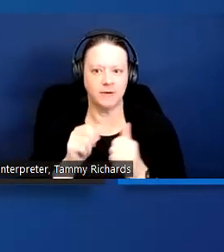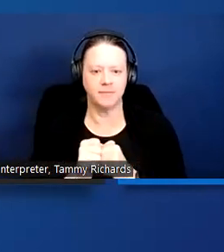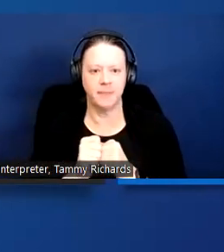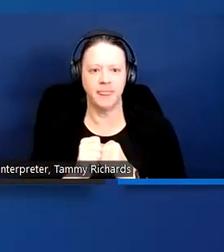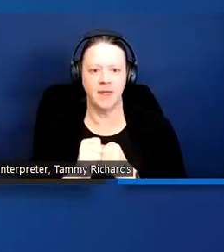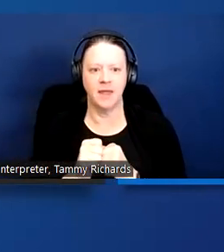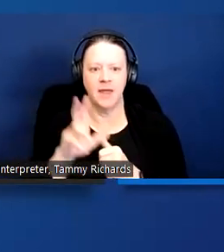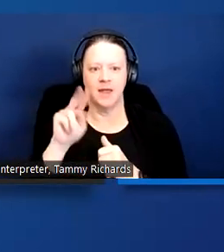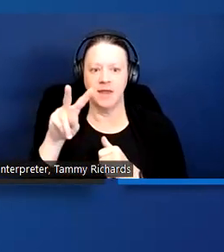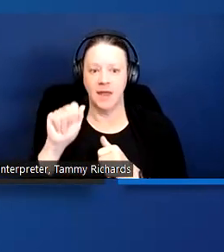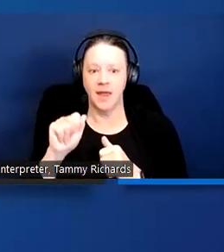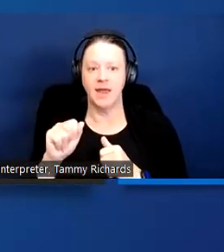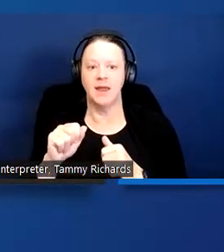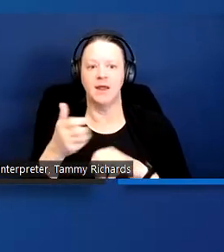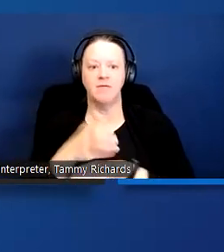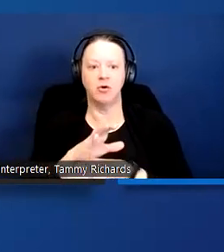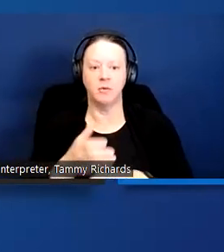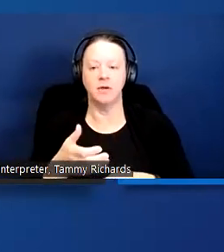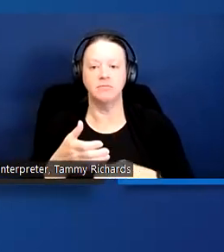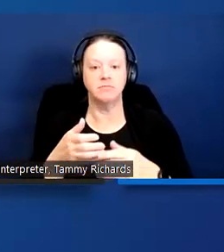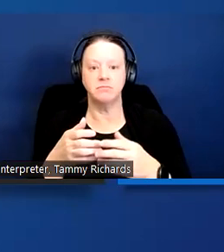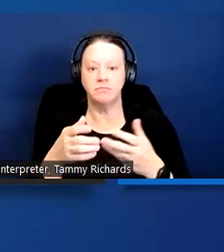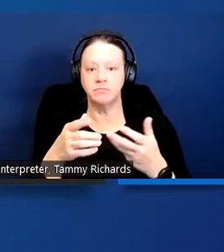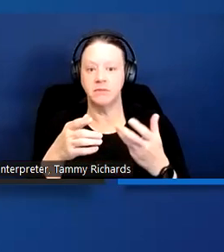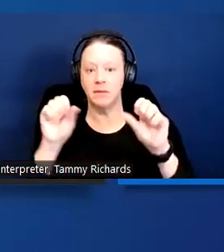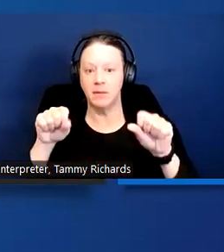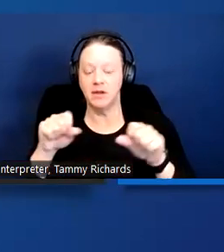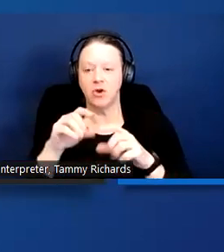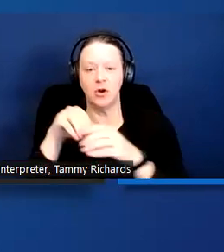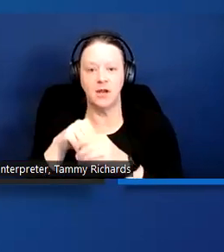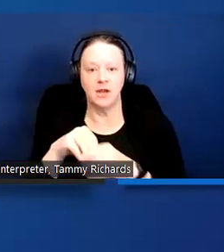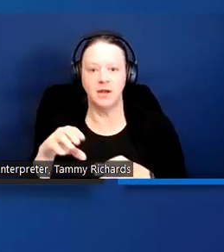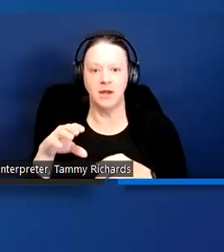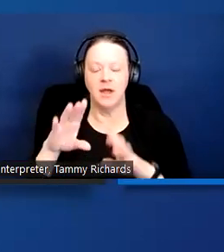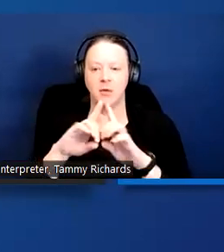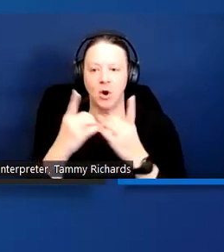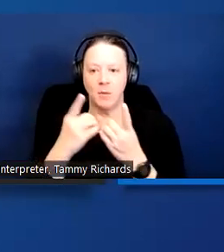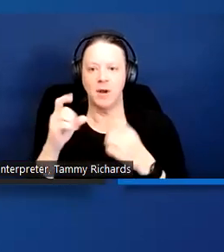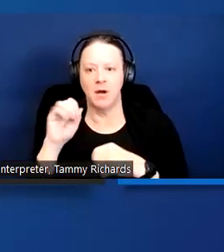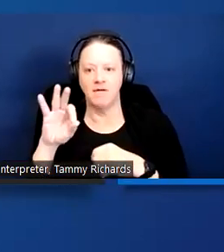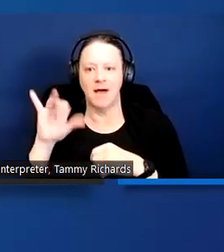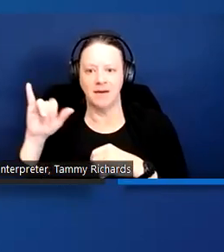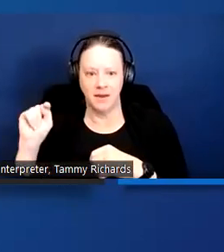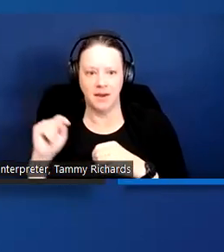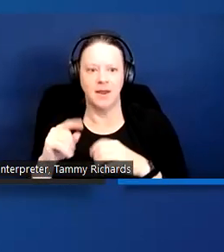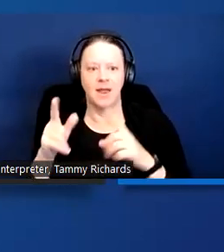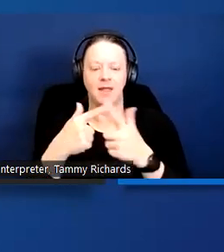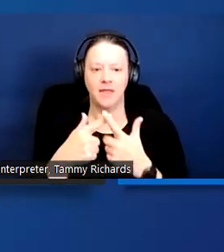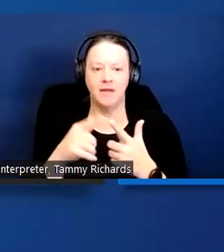For 508, it's actually handled by the U.S. Access Board. They have a separate organization that's been created specifically for